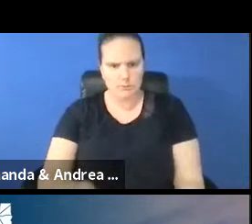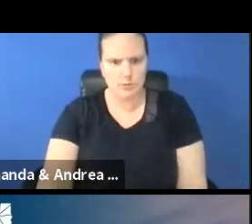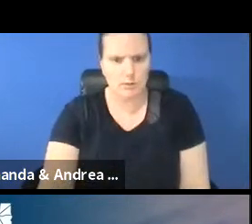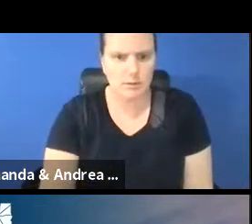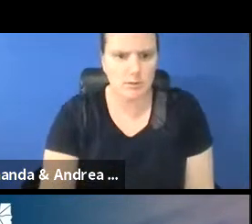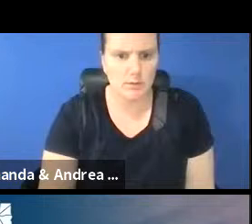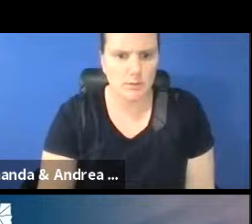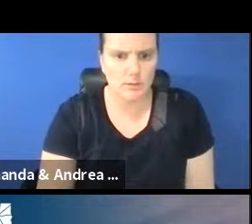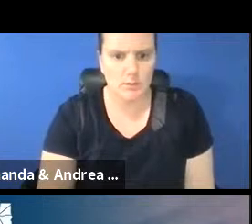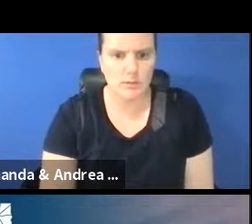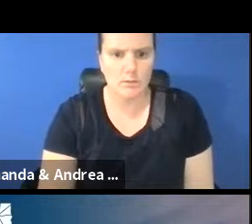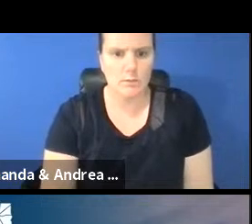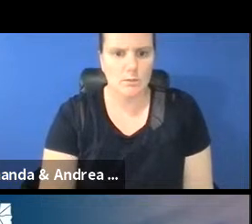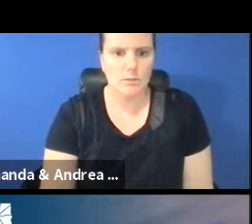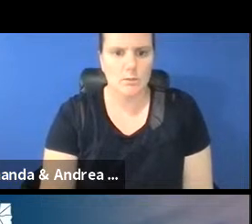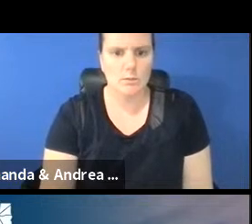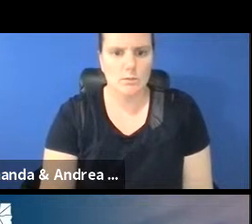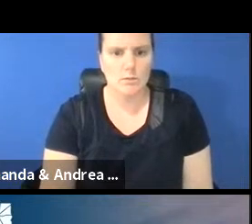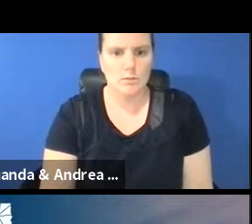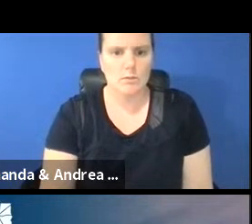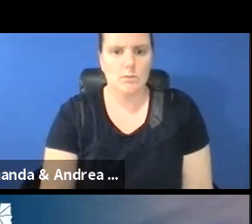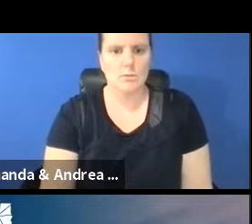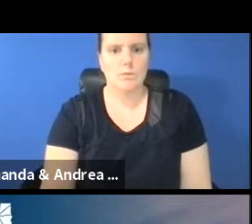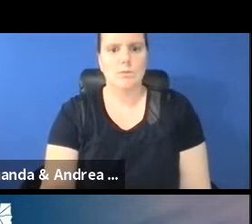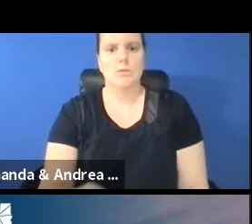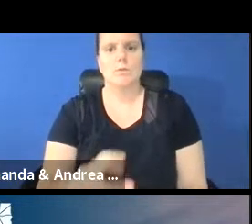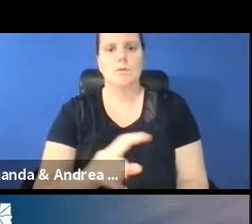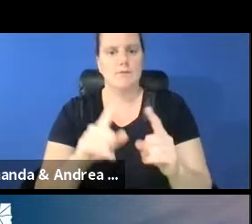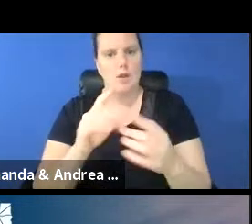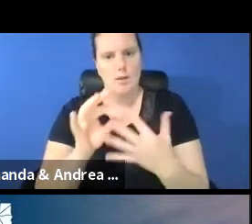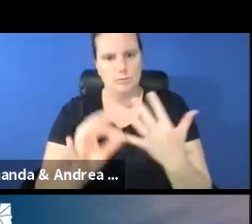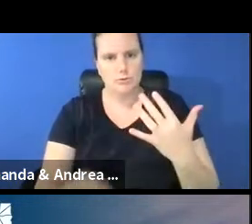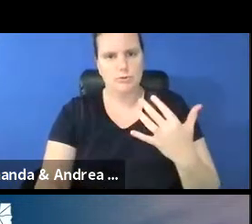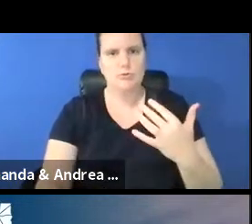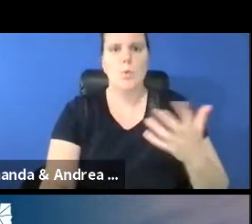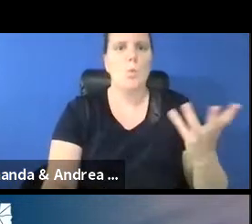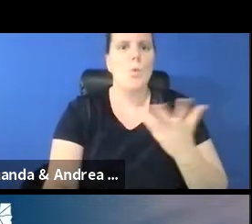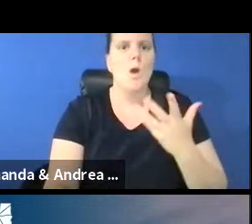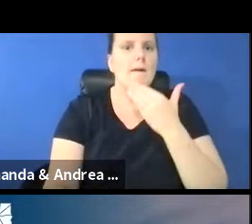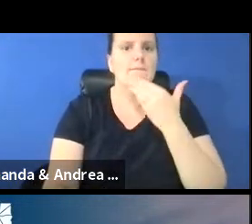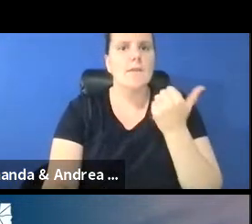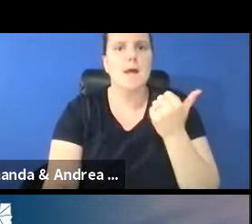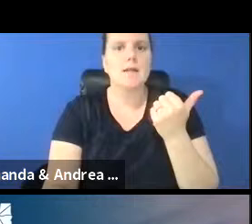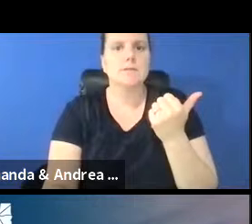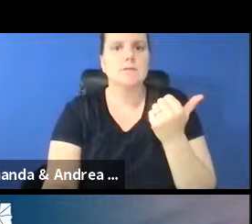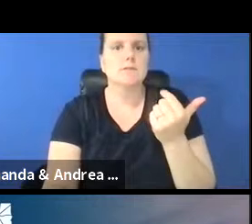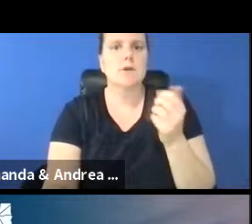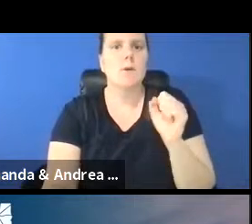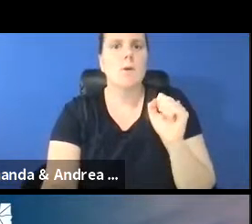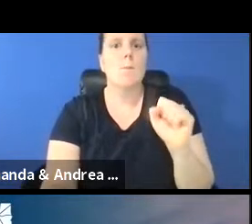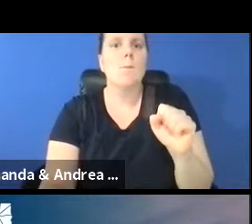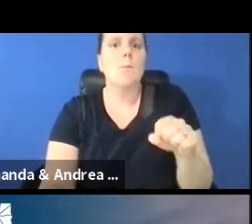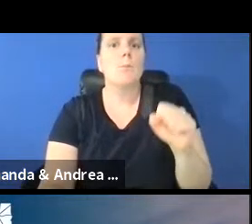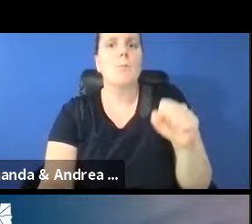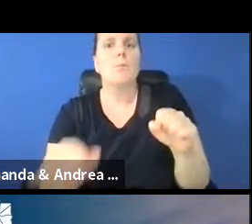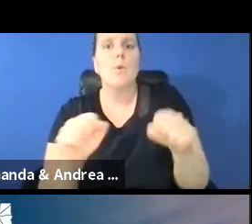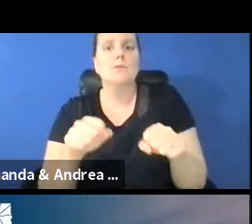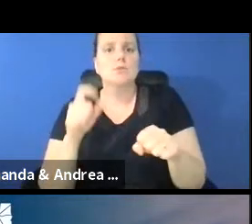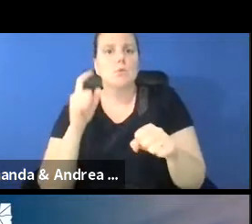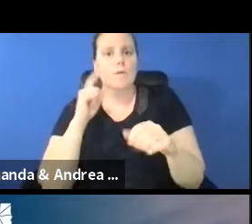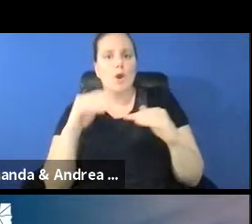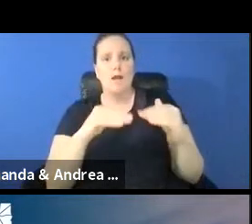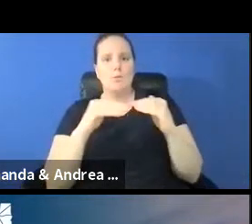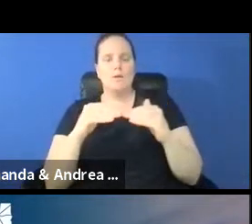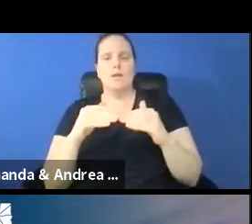options what kind of has the best potential to advance our equity outcomes. So this is really what we're looking at.